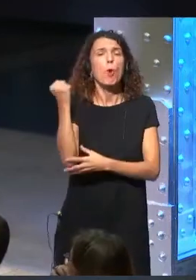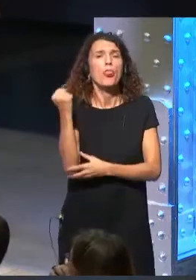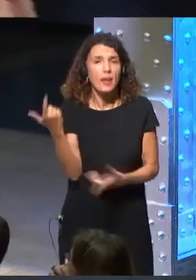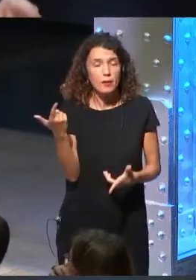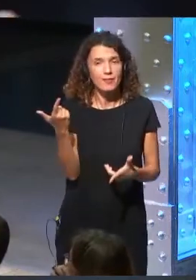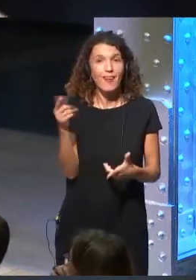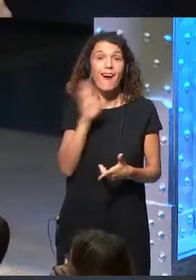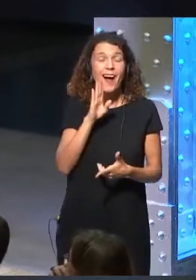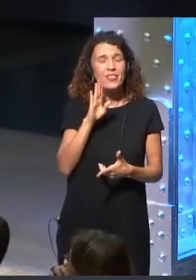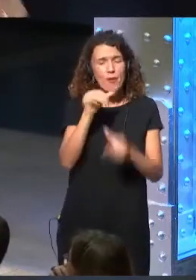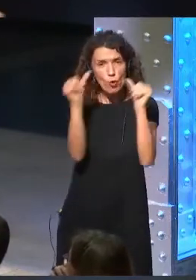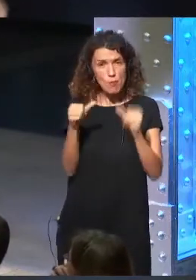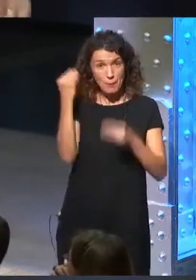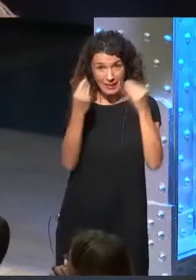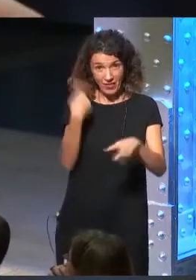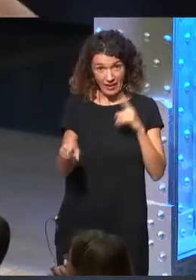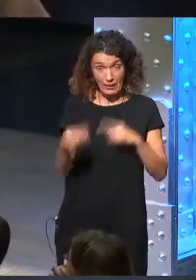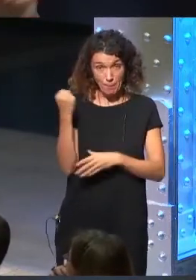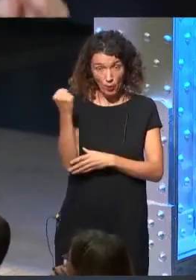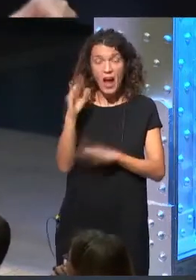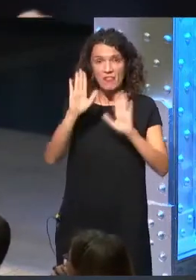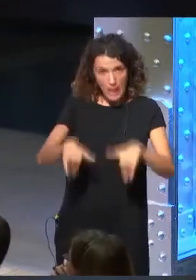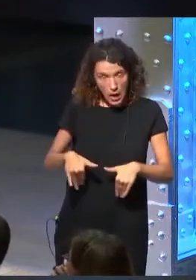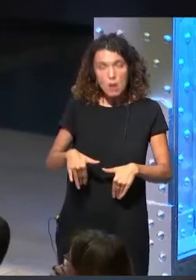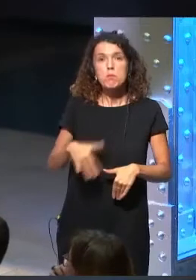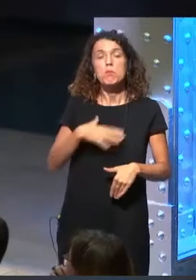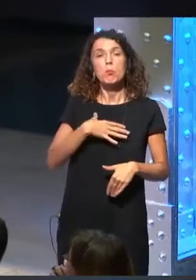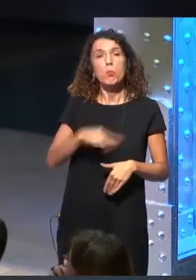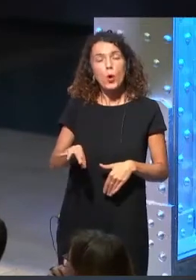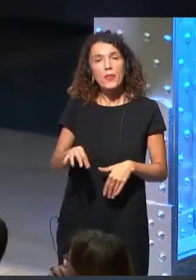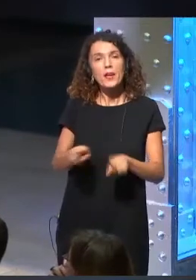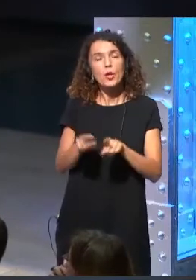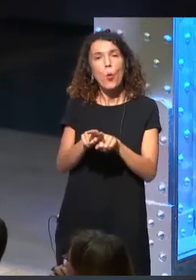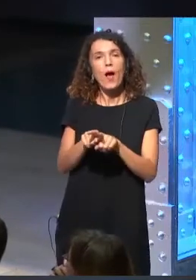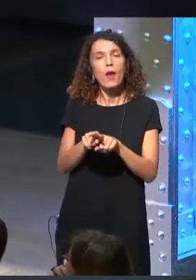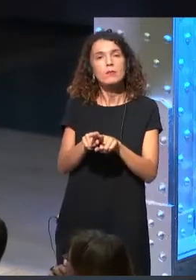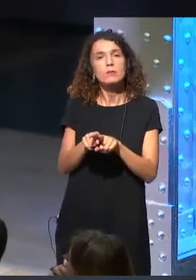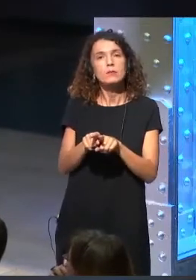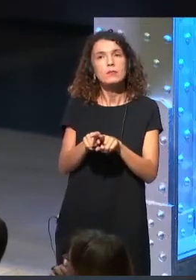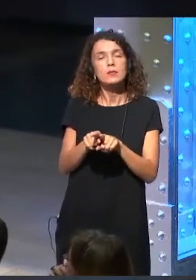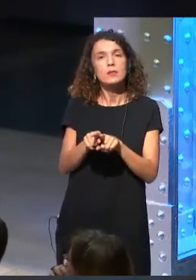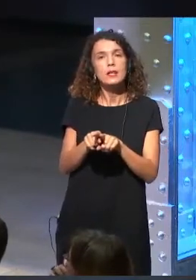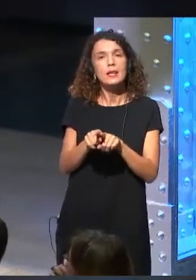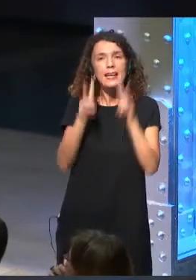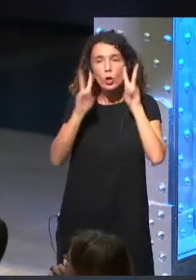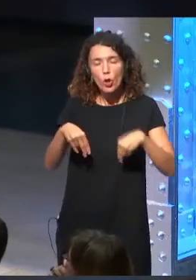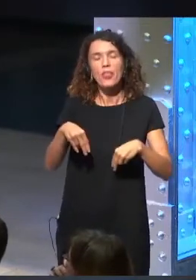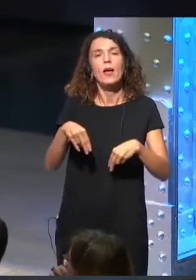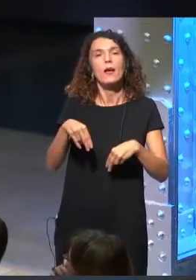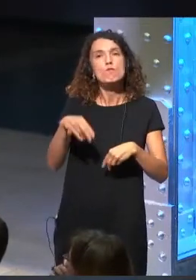of changing women's, and in a sense recognizing women's engagement with